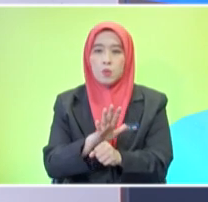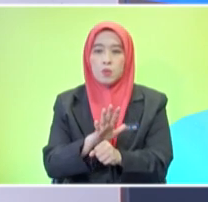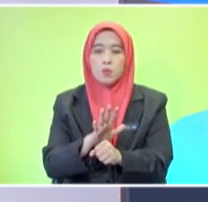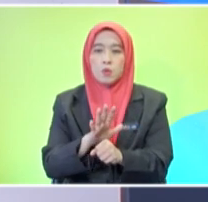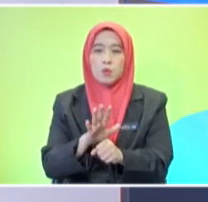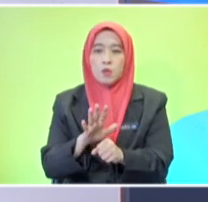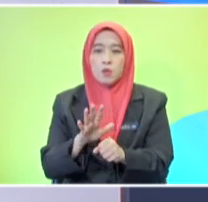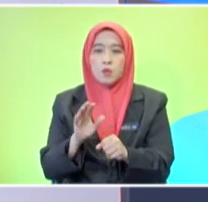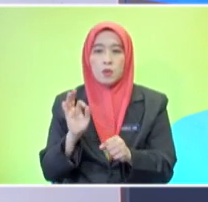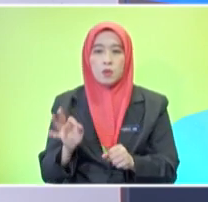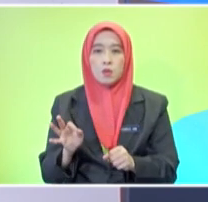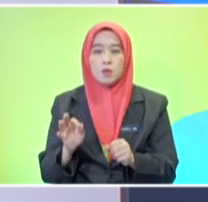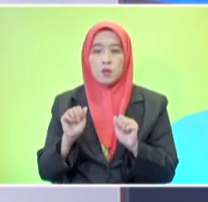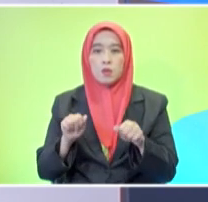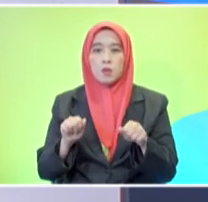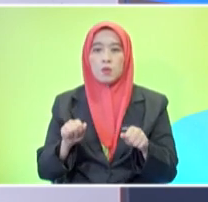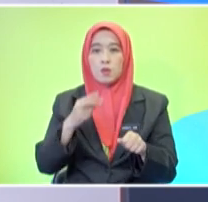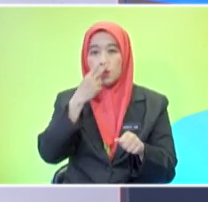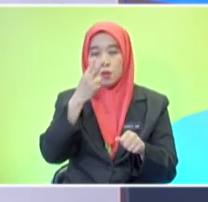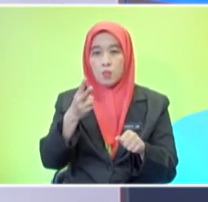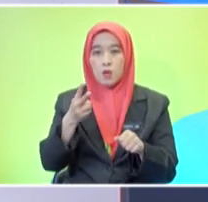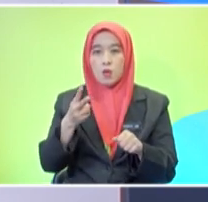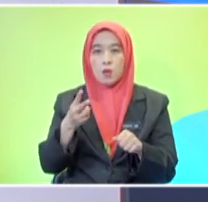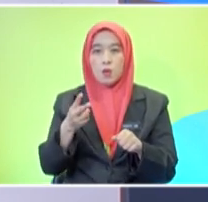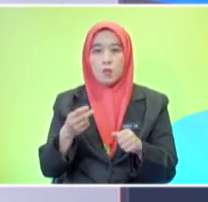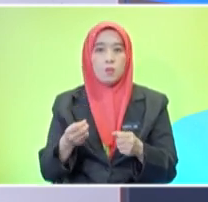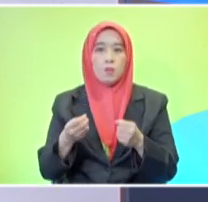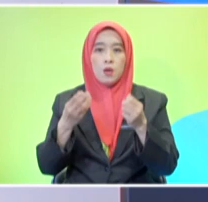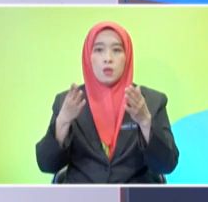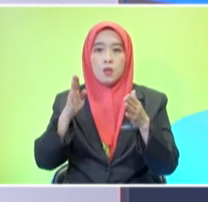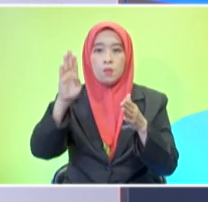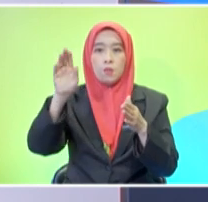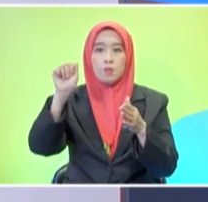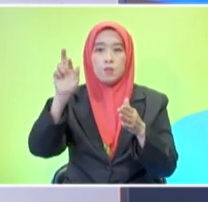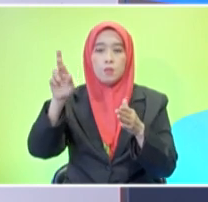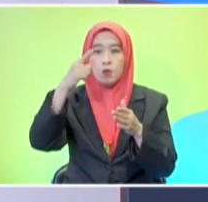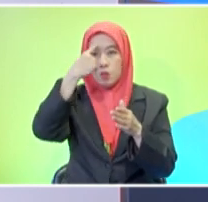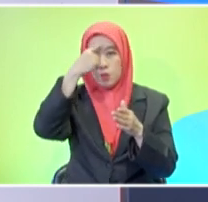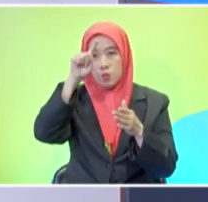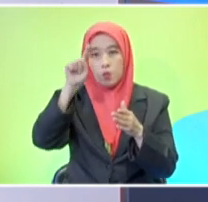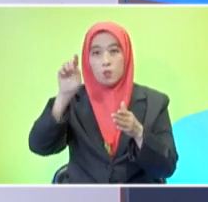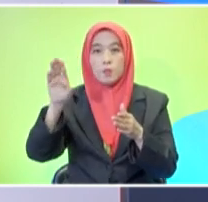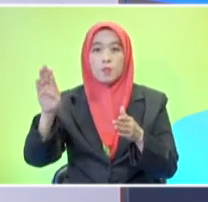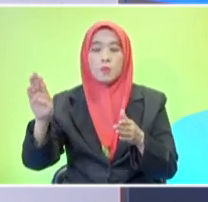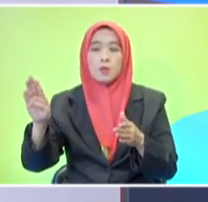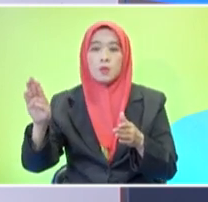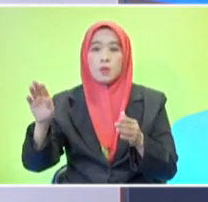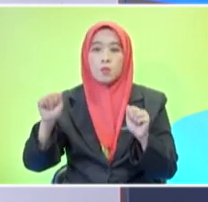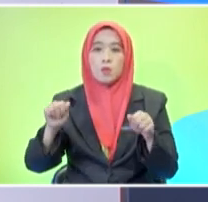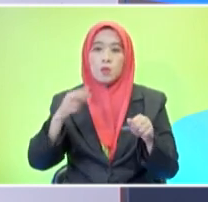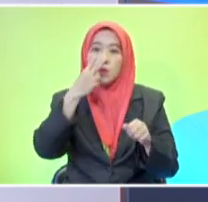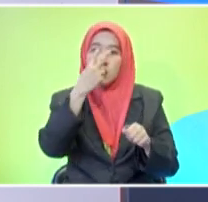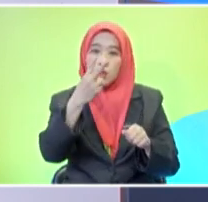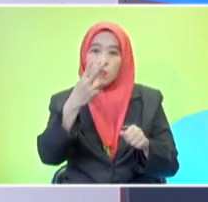Oh, okay, I can see there isn't any bar for B. Yes, as you can see,